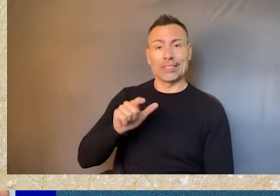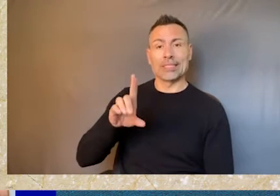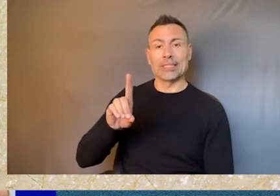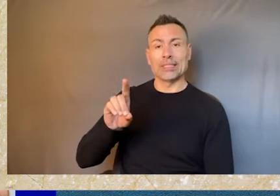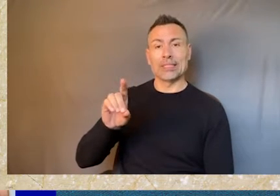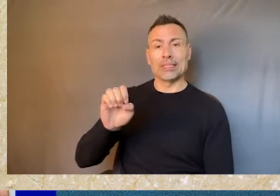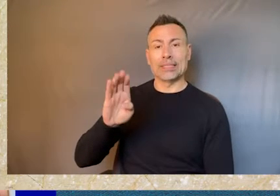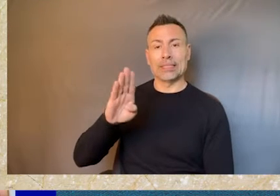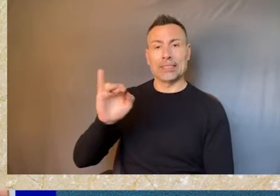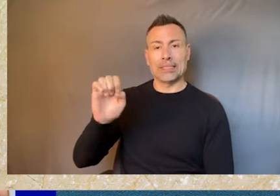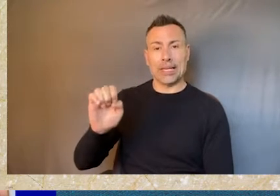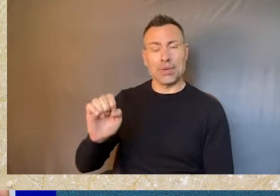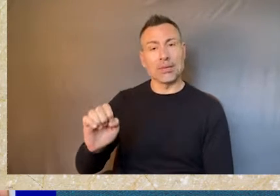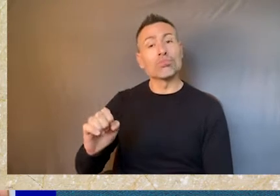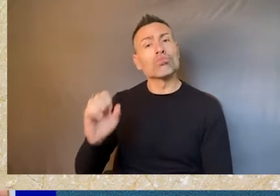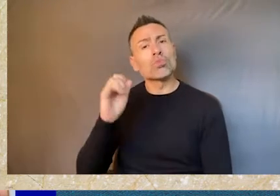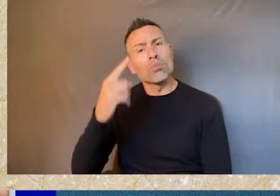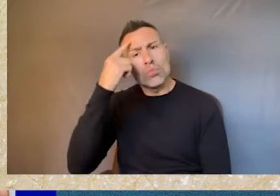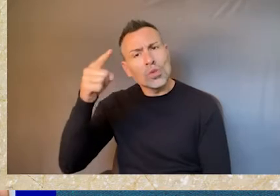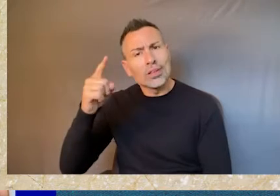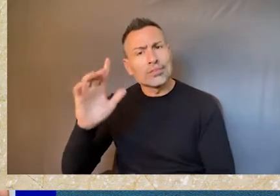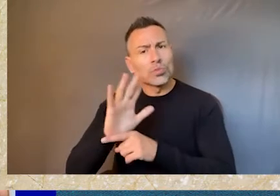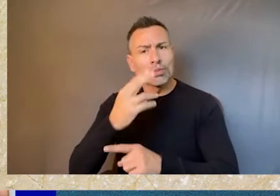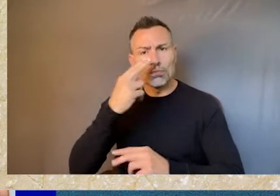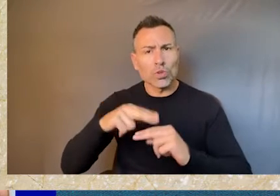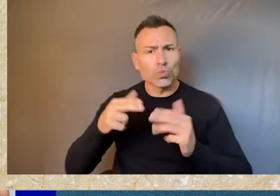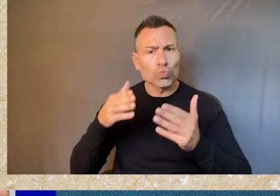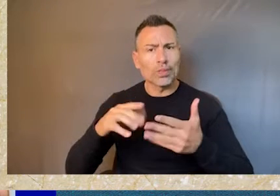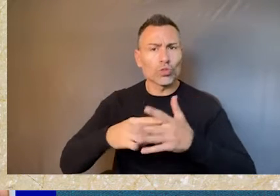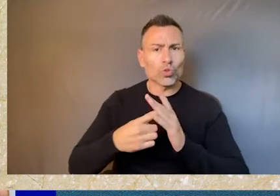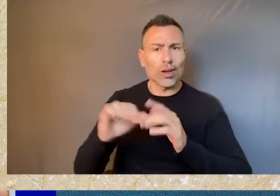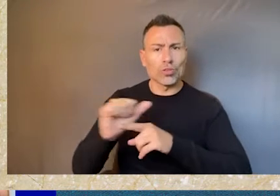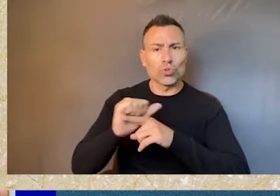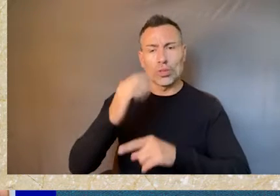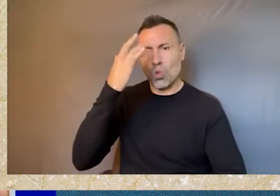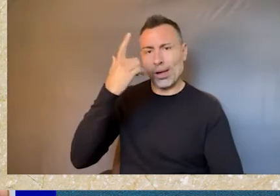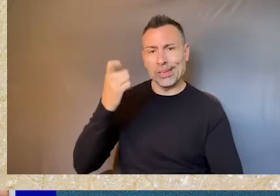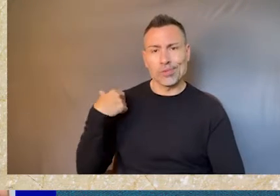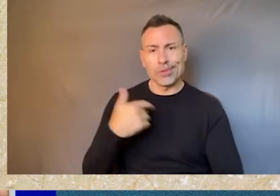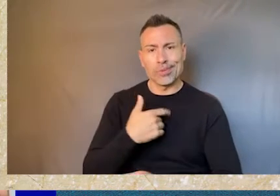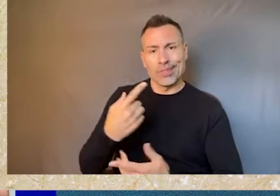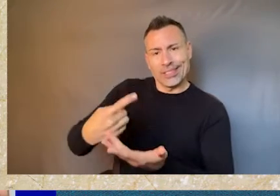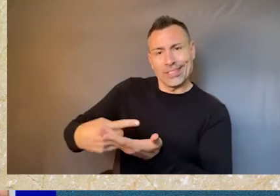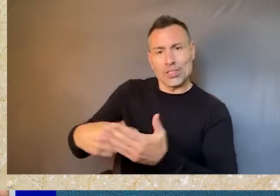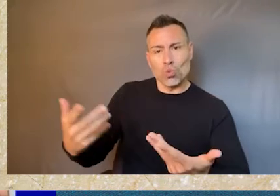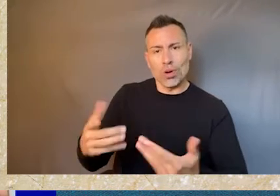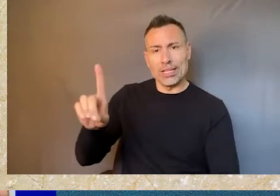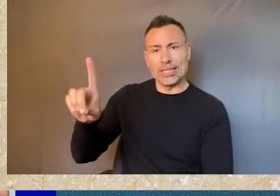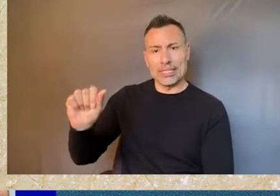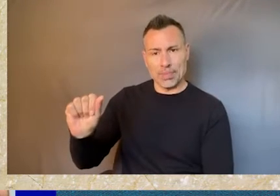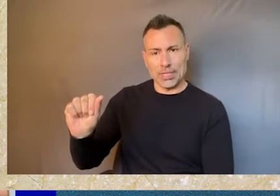fun way to start our training for today, since we're going to be talking about Disability and Disability